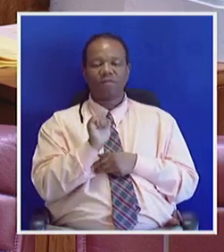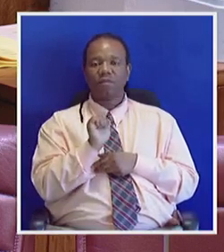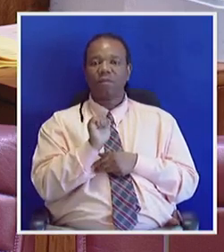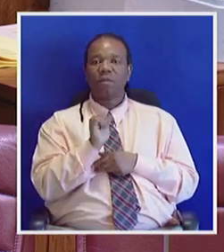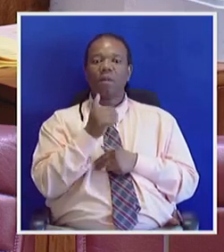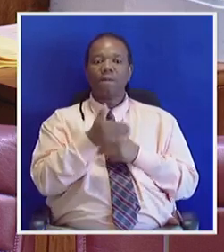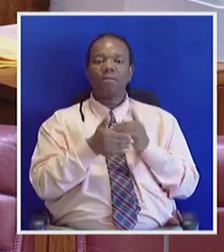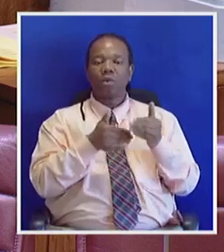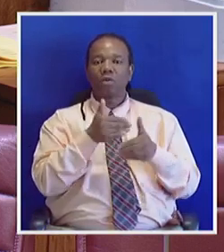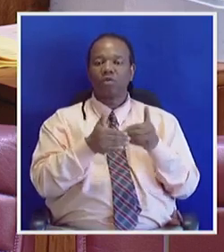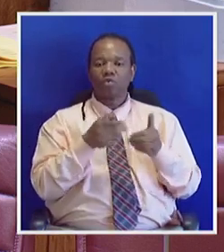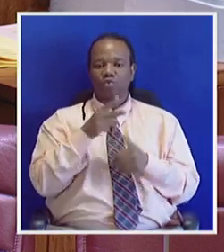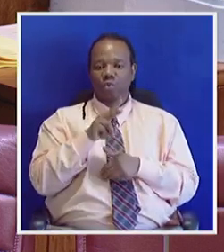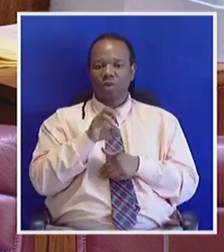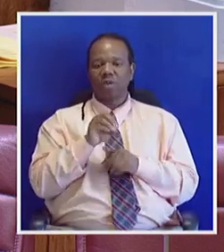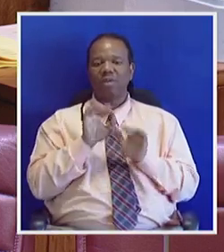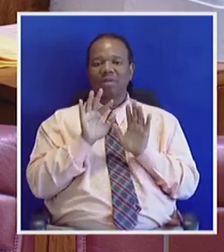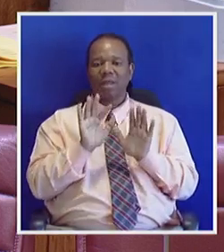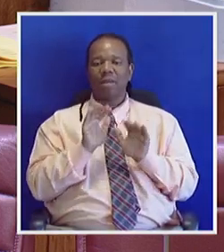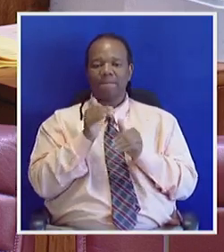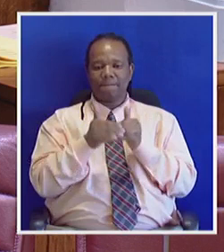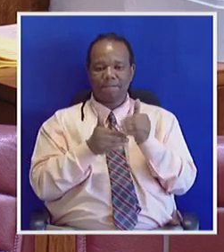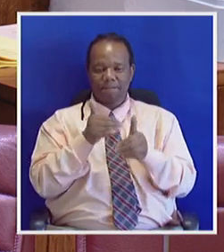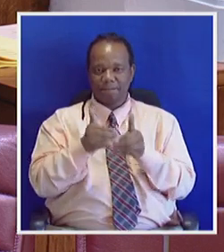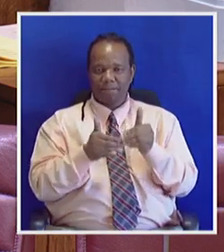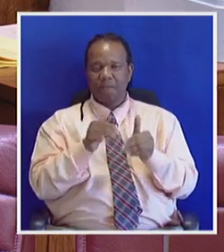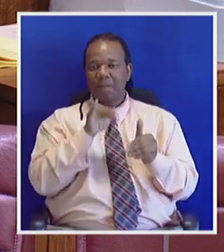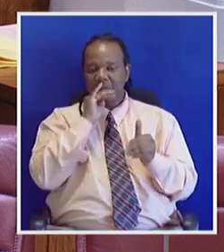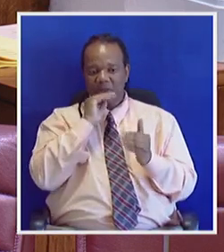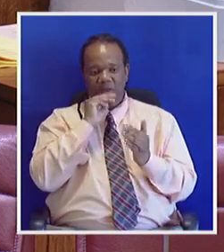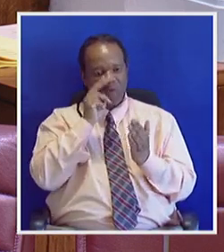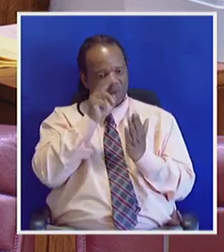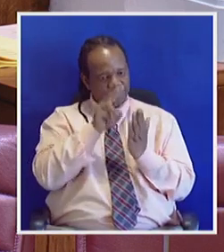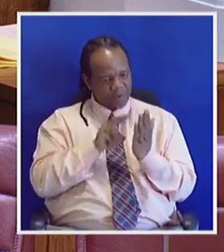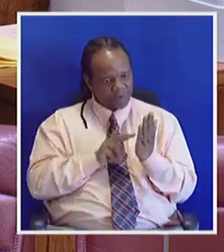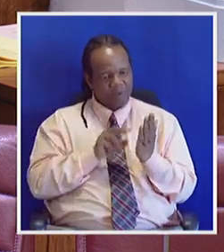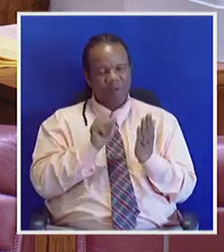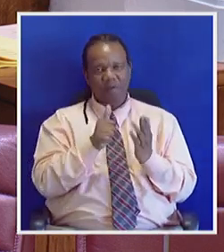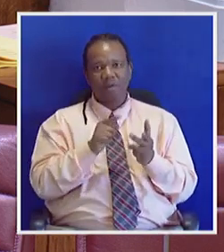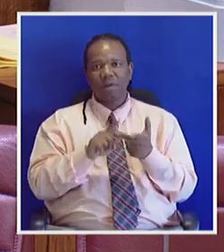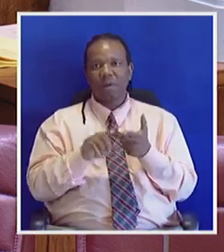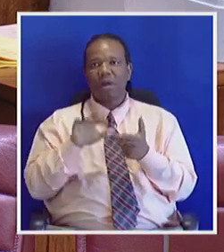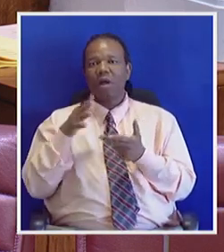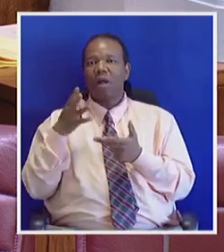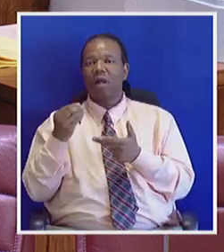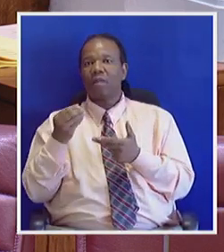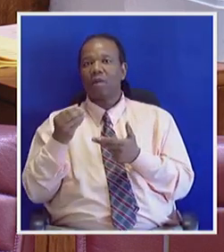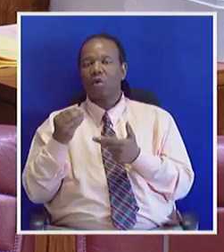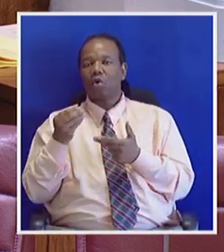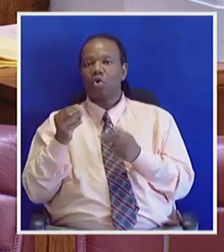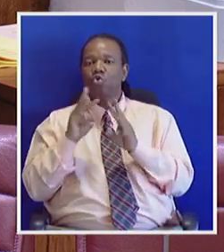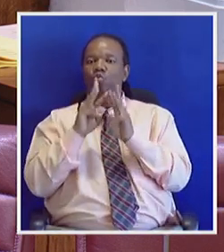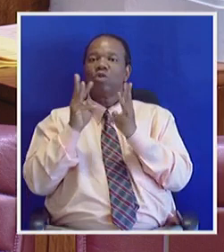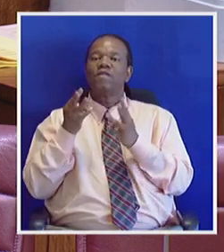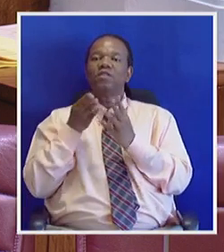since 2010 in ending illiteracy and achieving universal access to